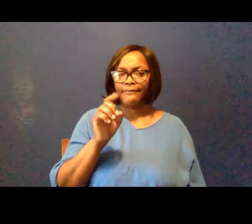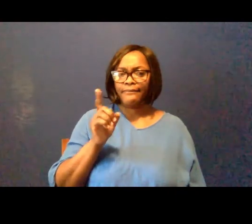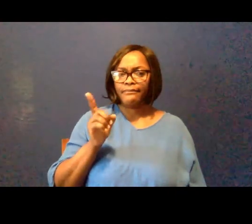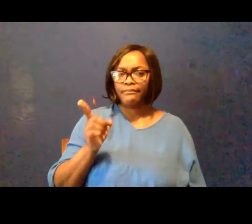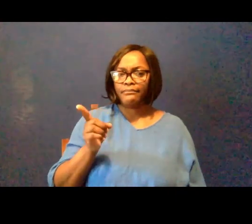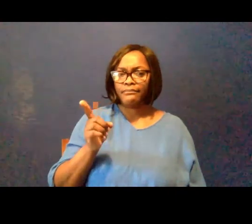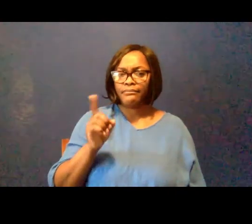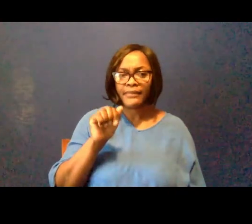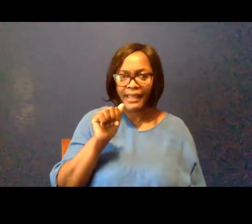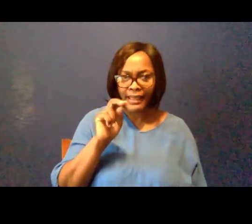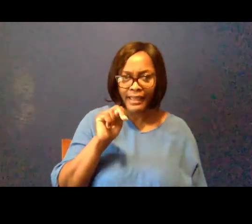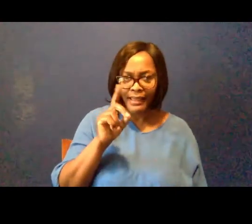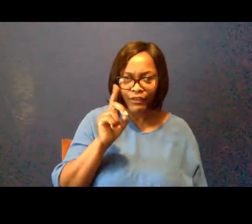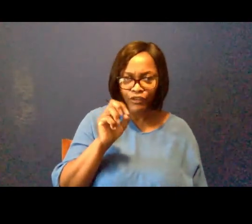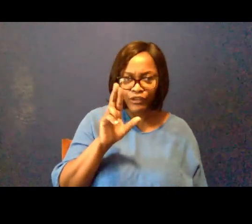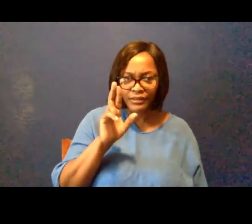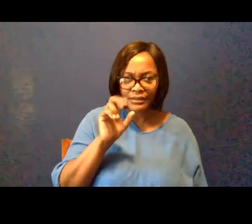elated to